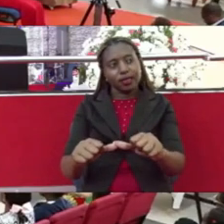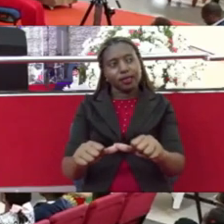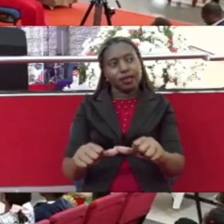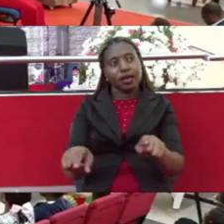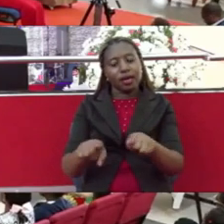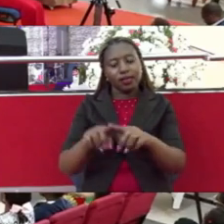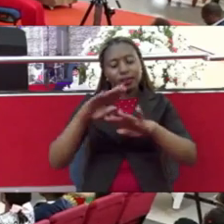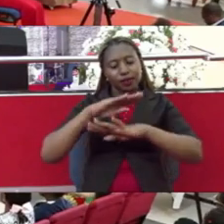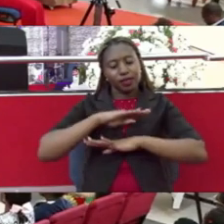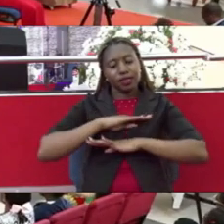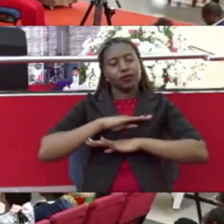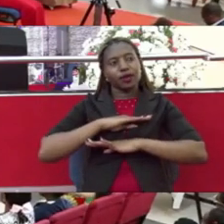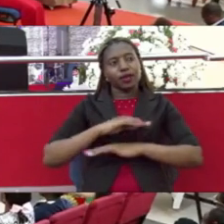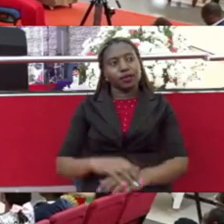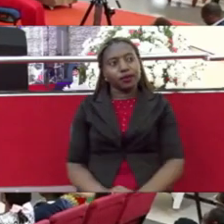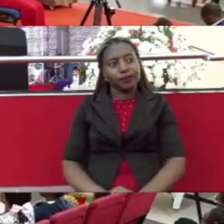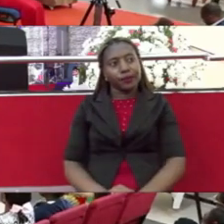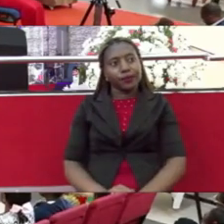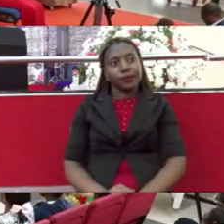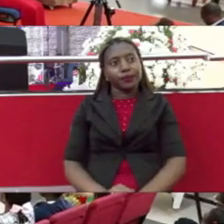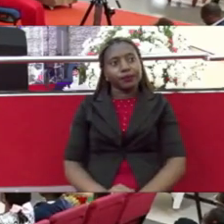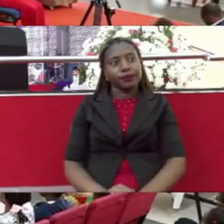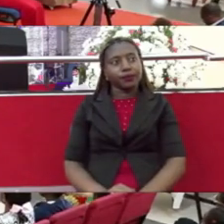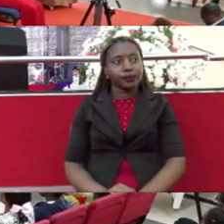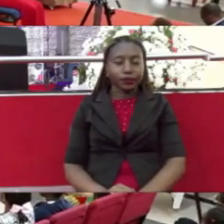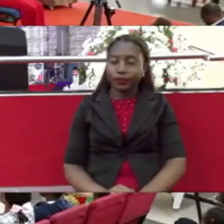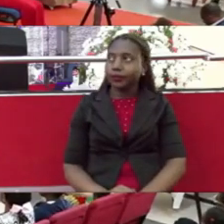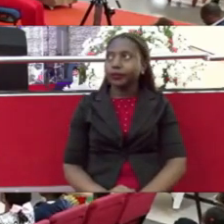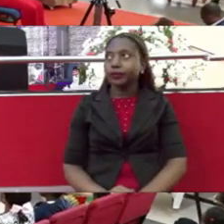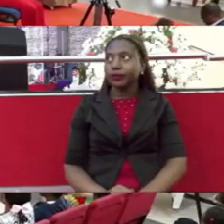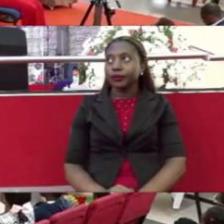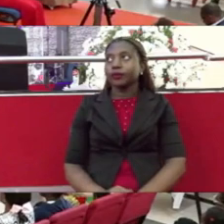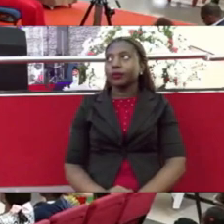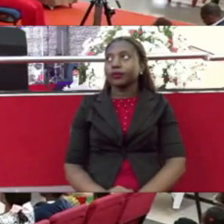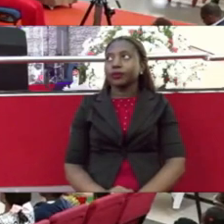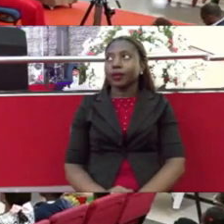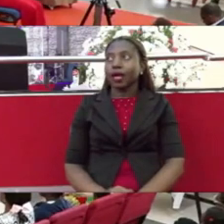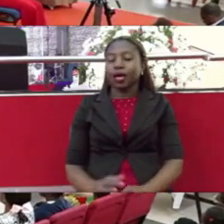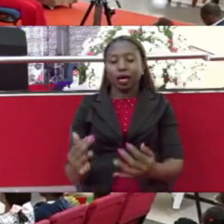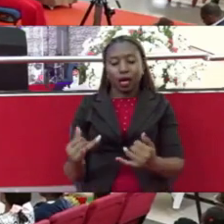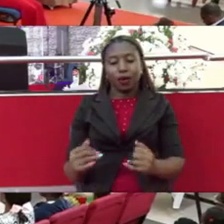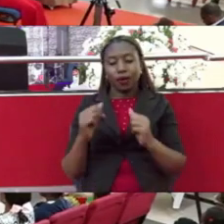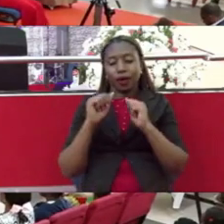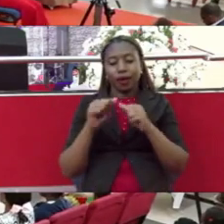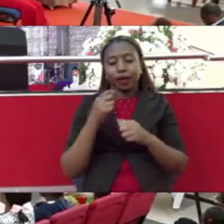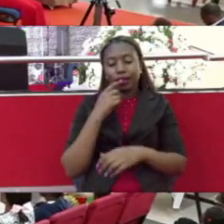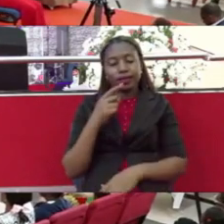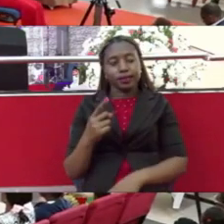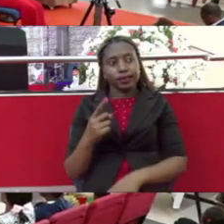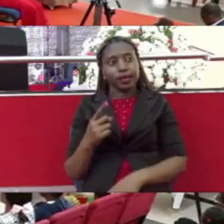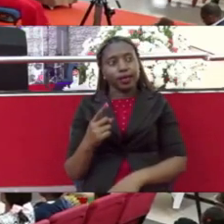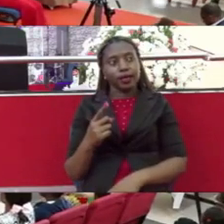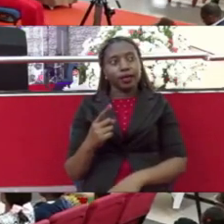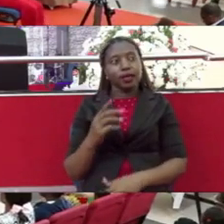na anatosheleza ama anashibisha. And I can boldly confess and declare. Na ninaweza nikasema kwa ujasiri. That I have